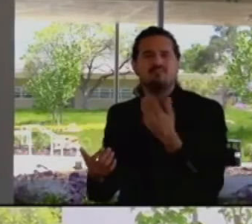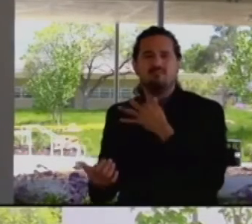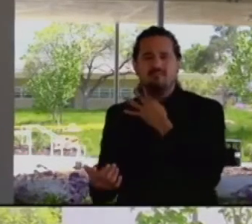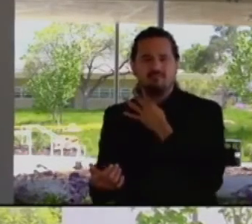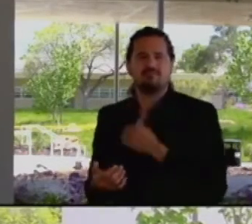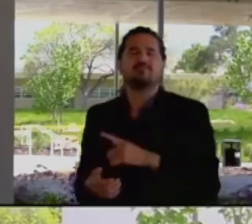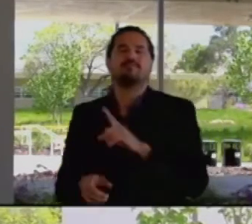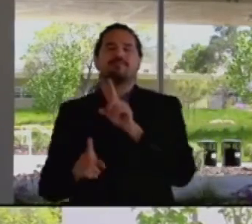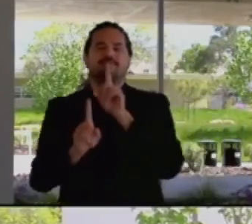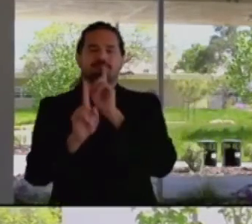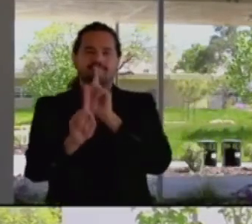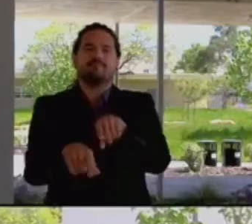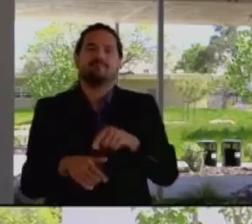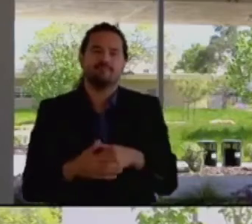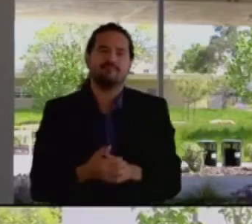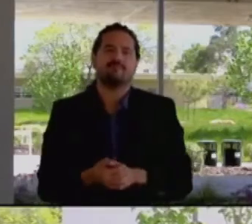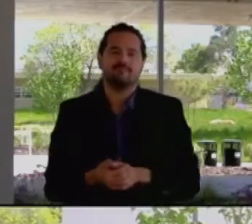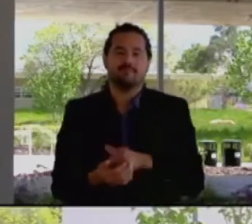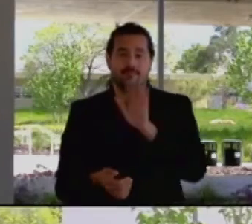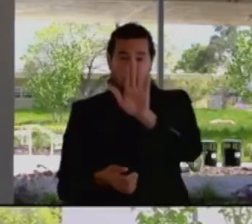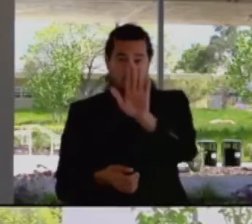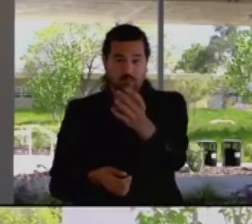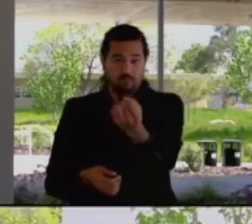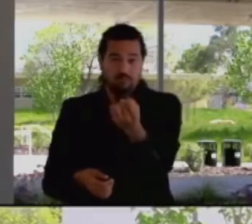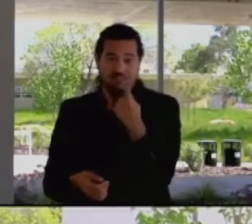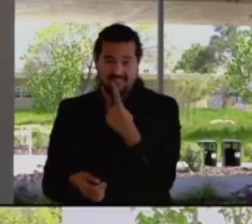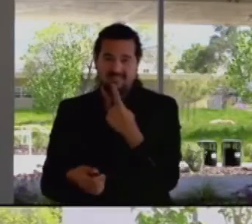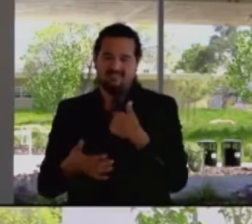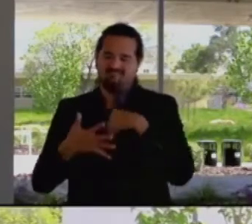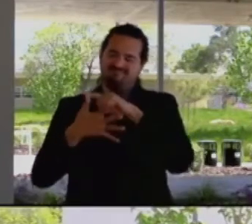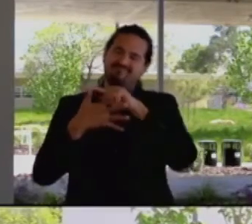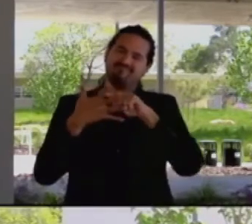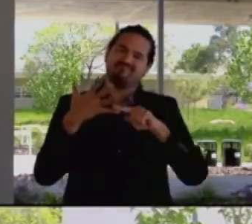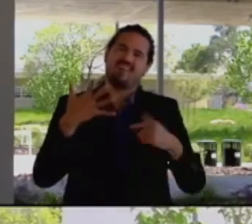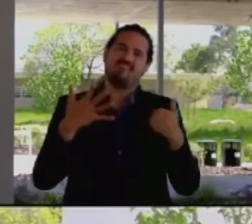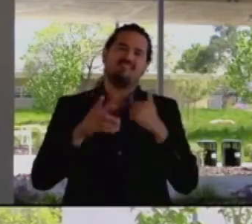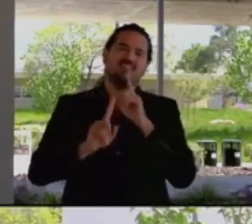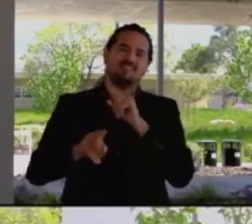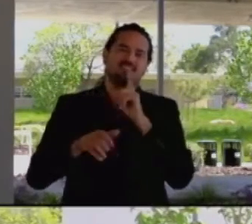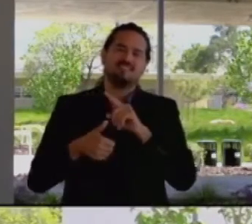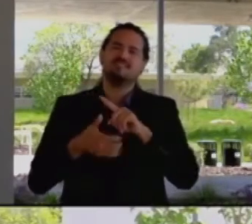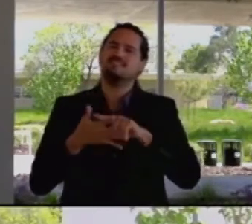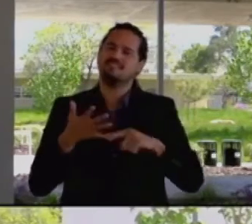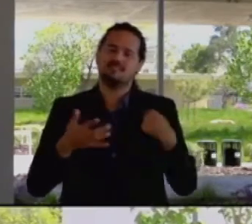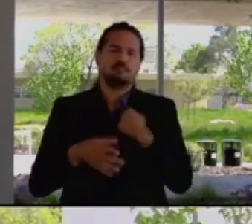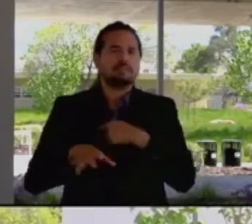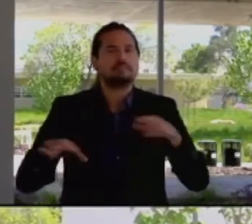Latino community is working. They're taking care of their families. They can't get out. They're